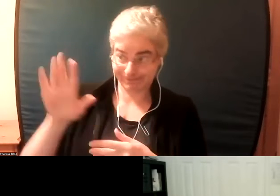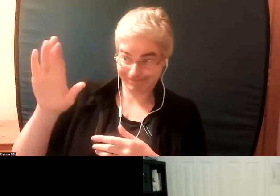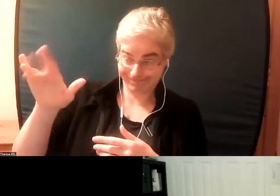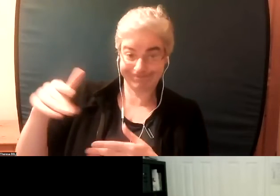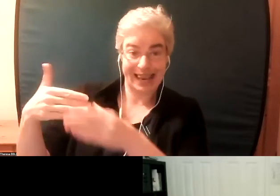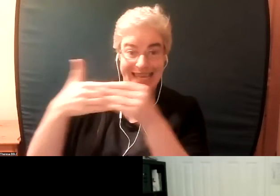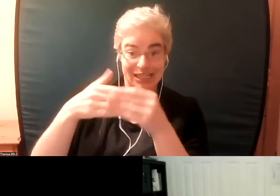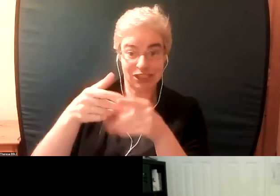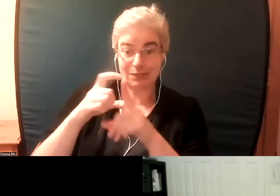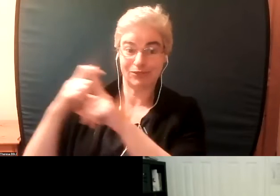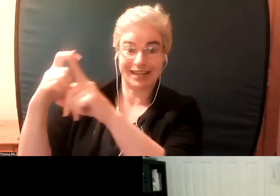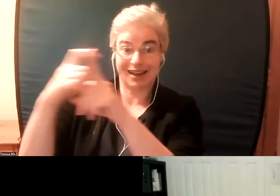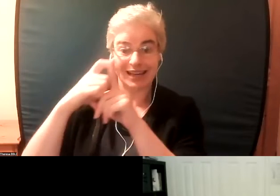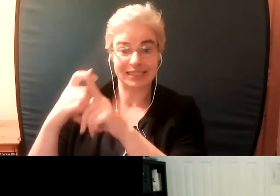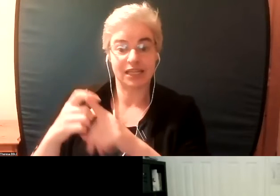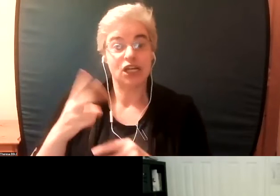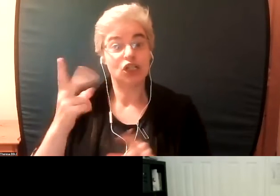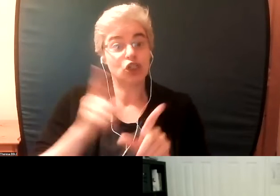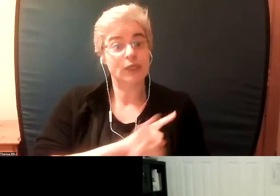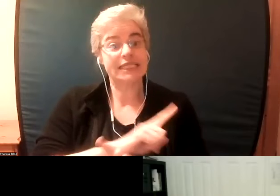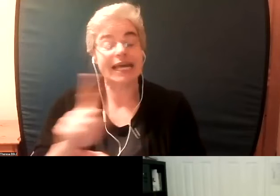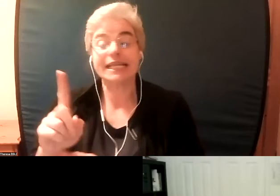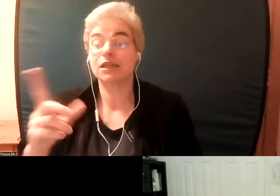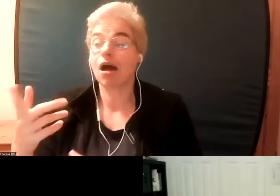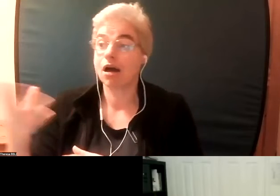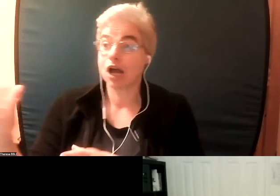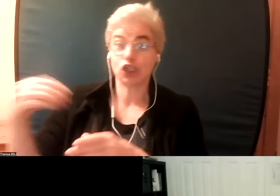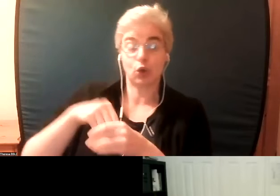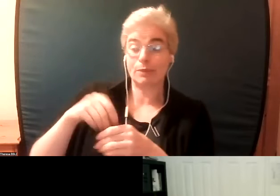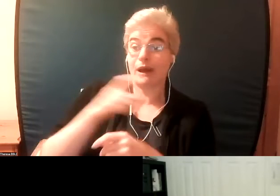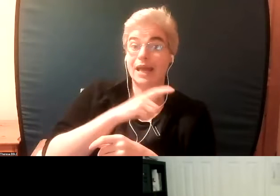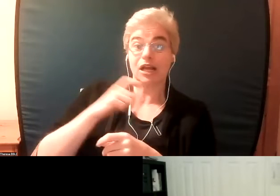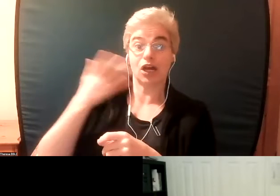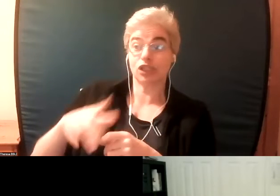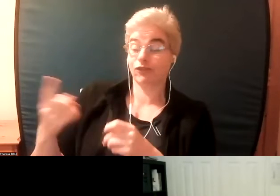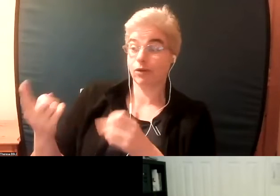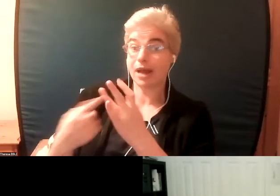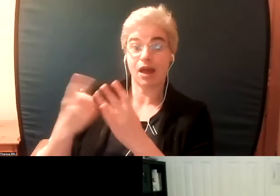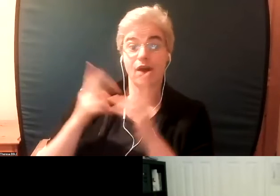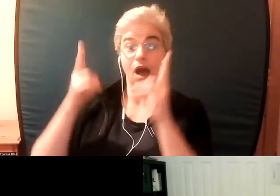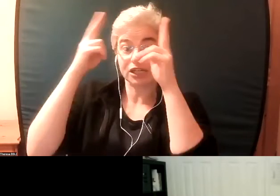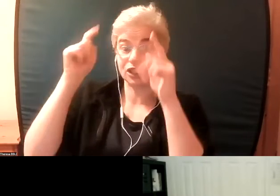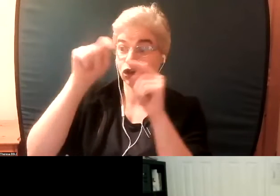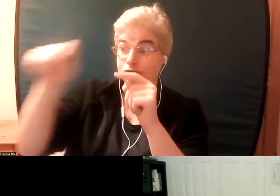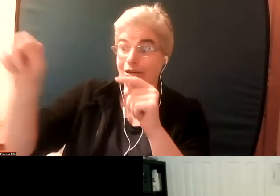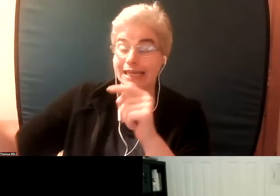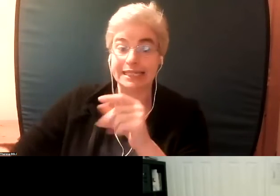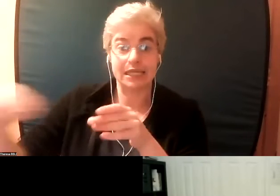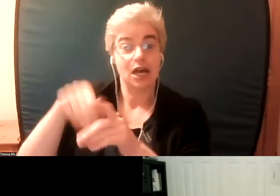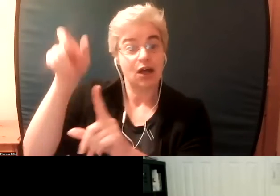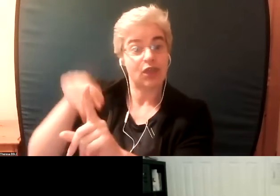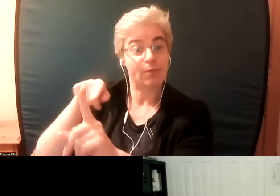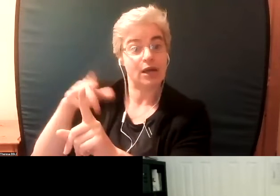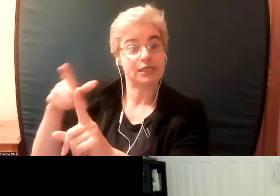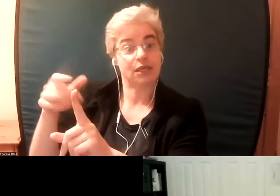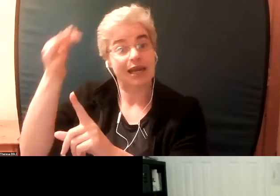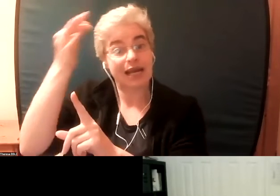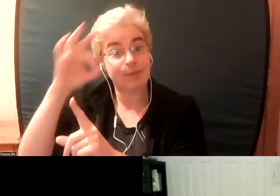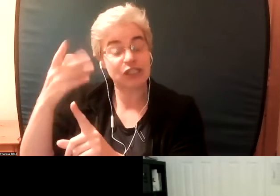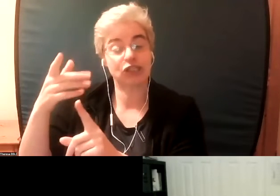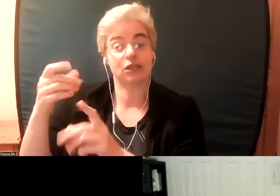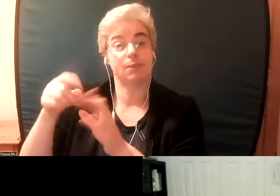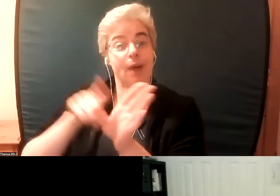we, after a couple of years, we get joined by clergy from other archdeaconries. The person who was commissioned by the diocese